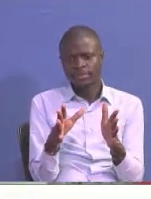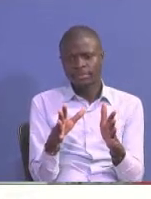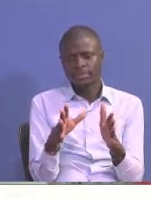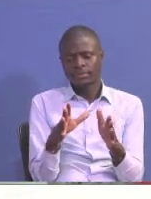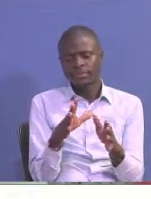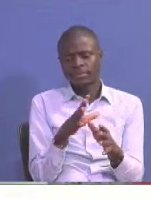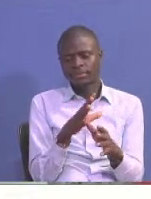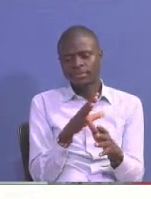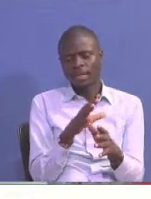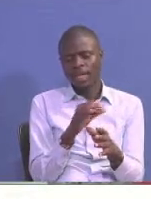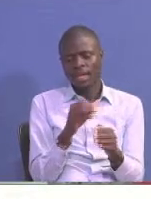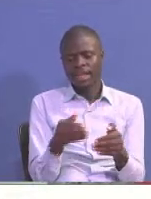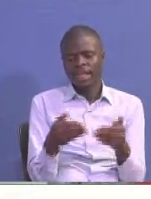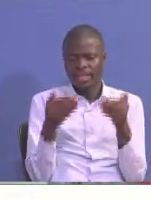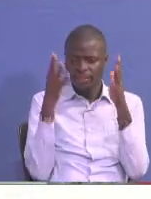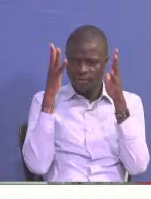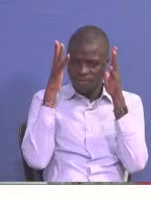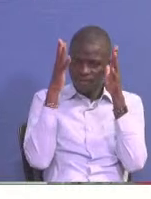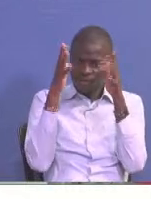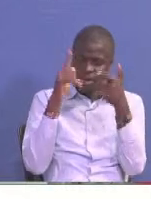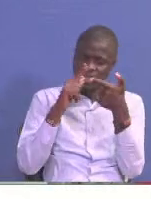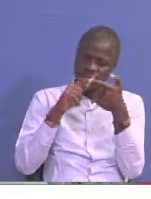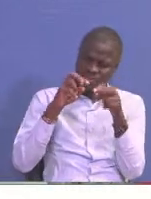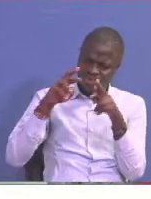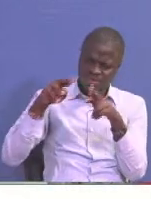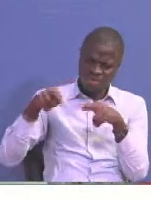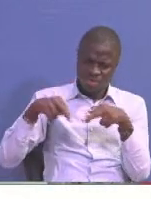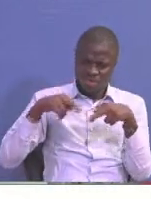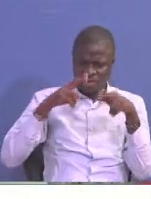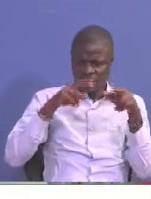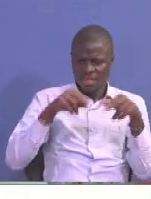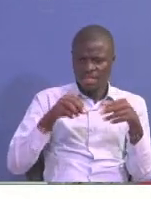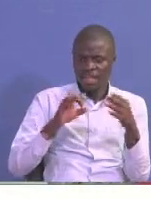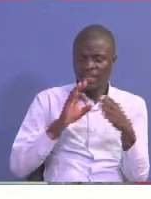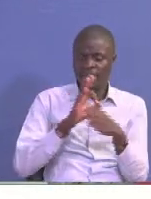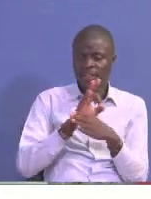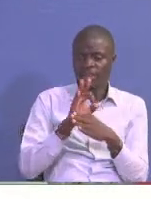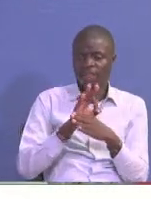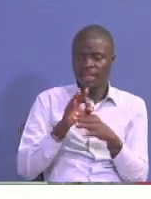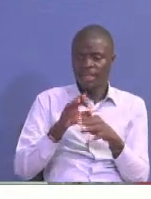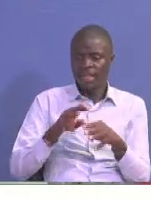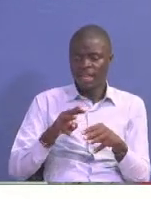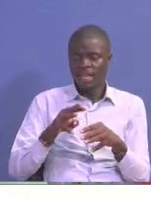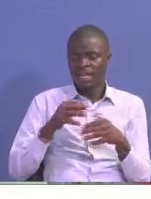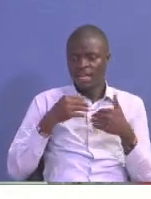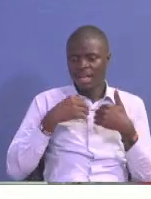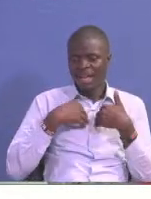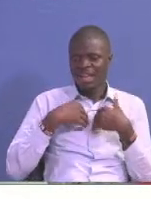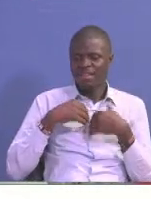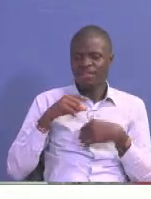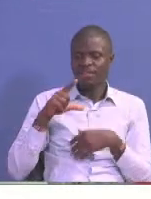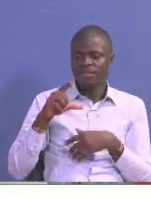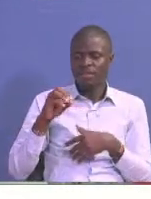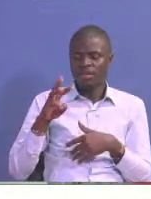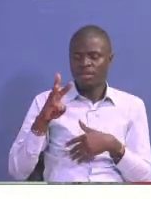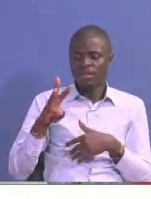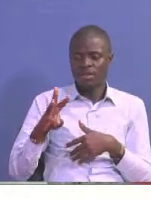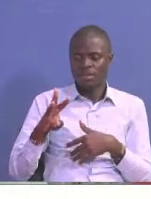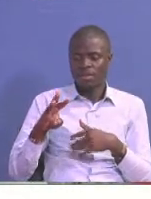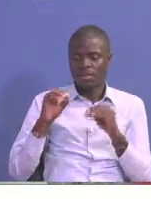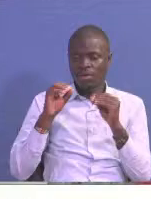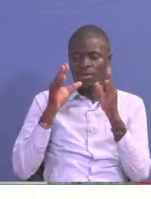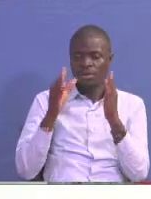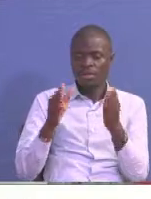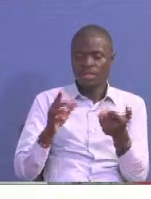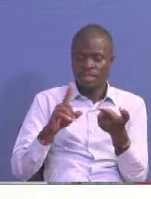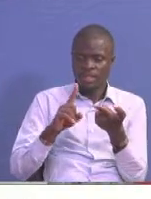and accord priority to research funding and maintains low teacher to student